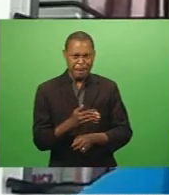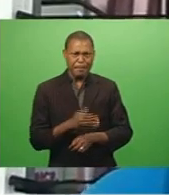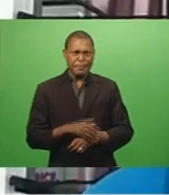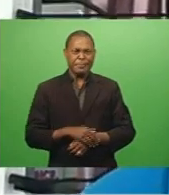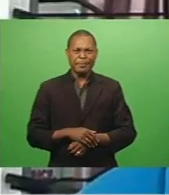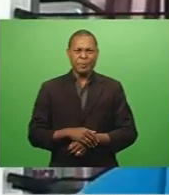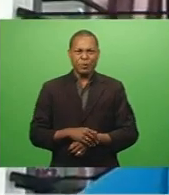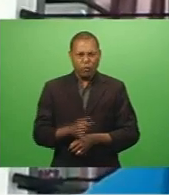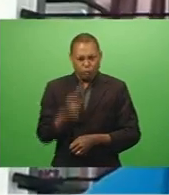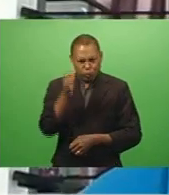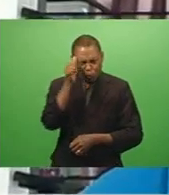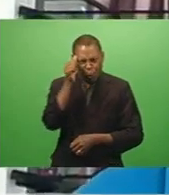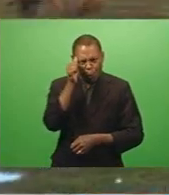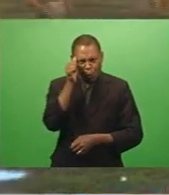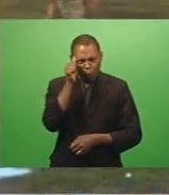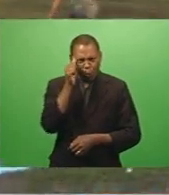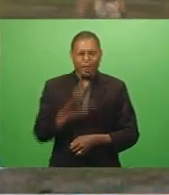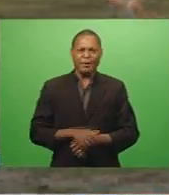that